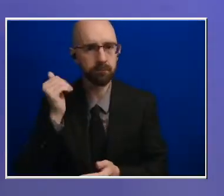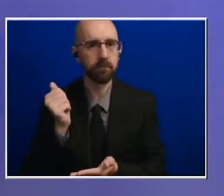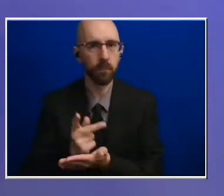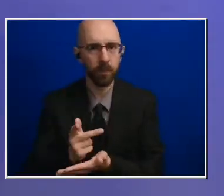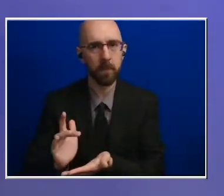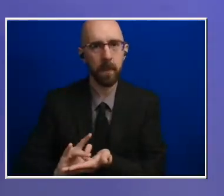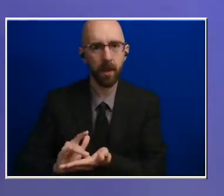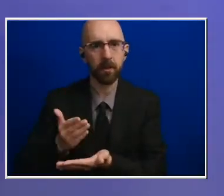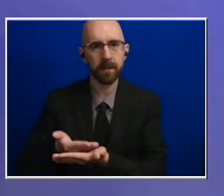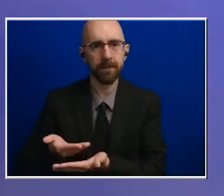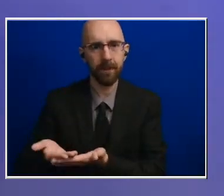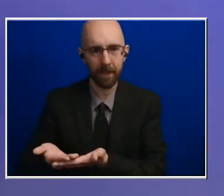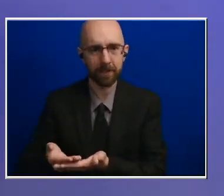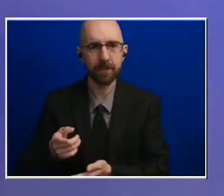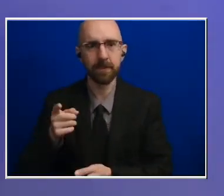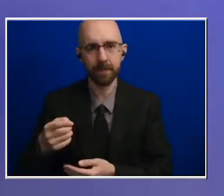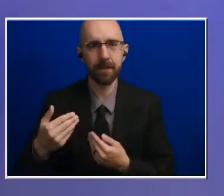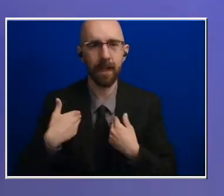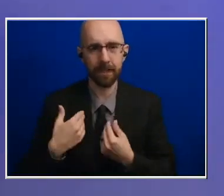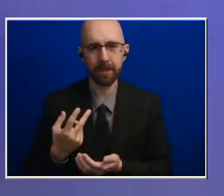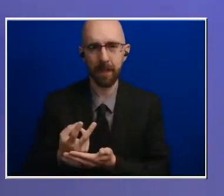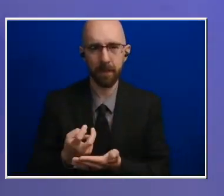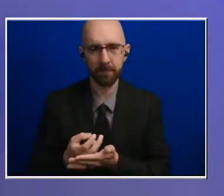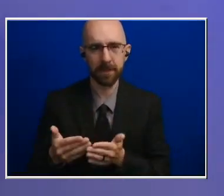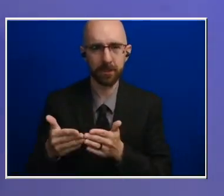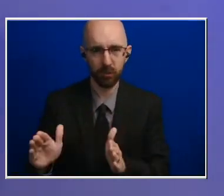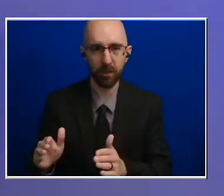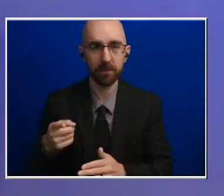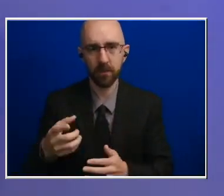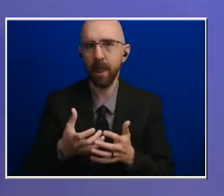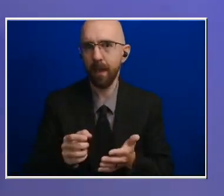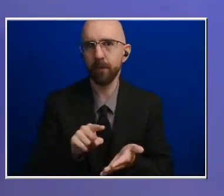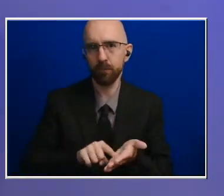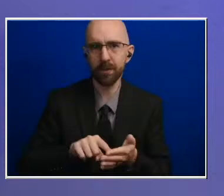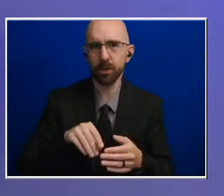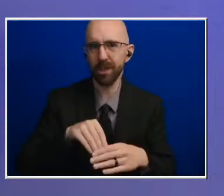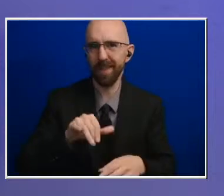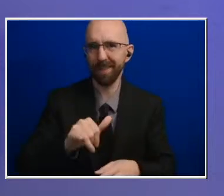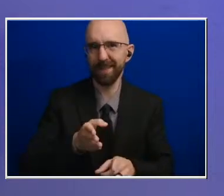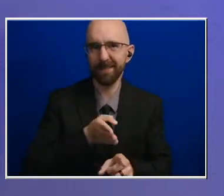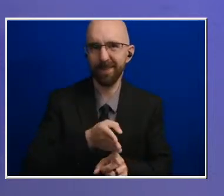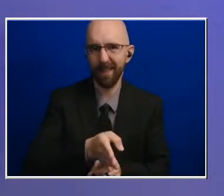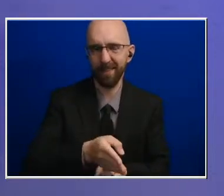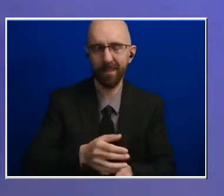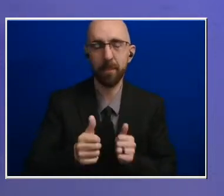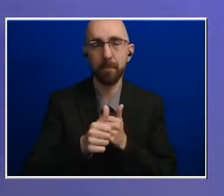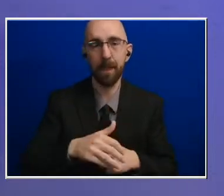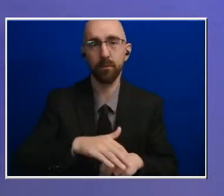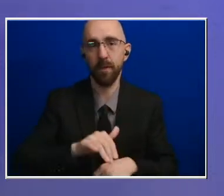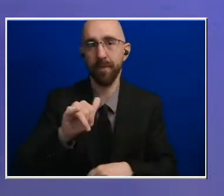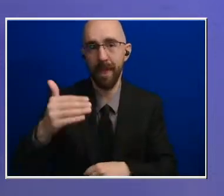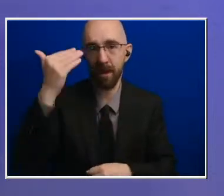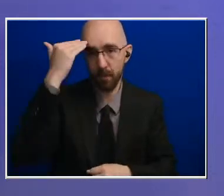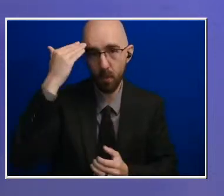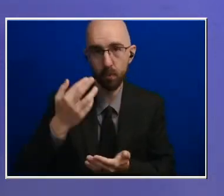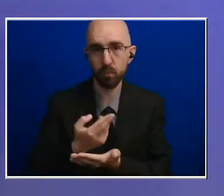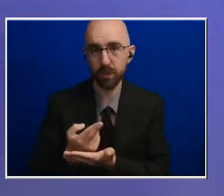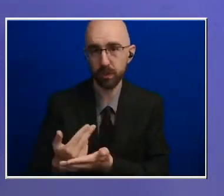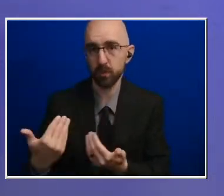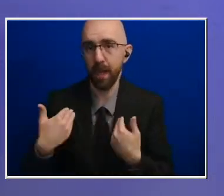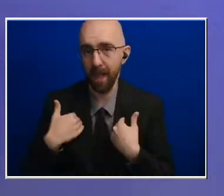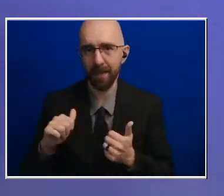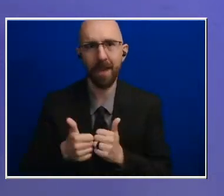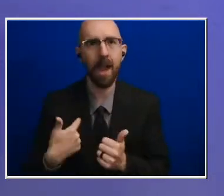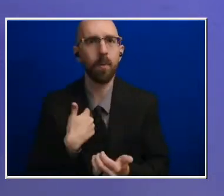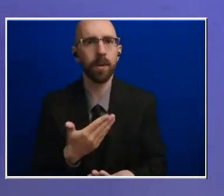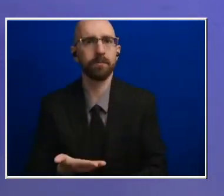generalized epilepsy. So there's a lot of research being done currently in this field, and based on that known research is how we recommended this surgery to